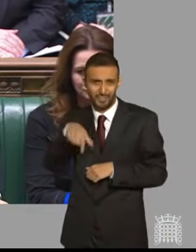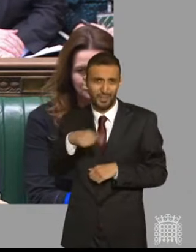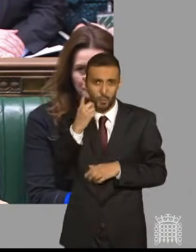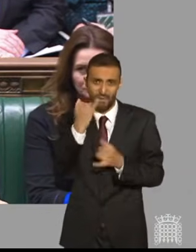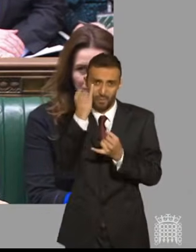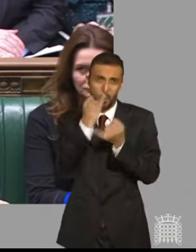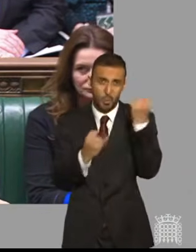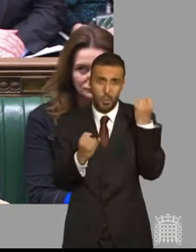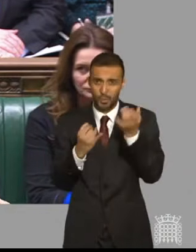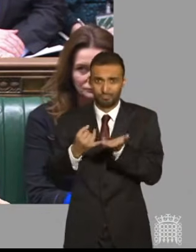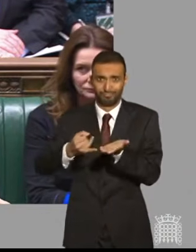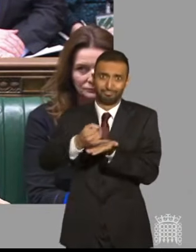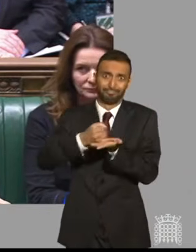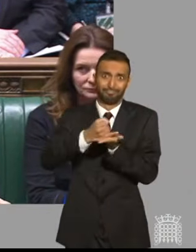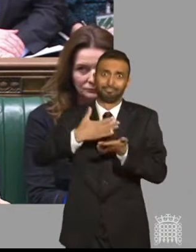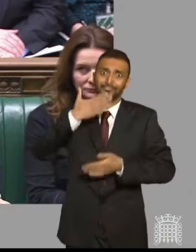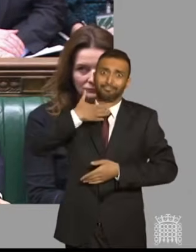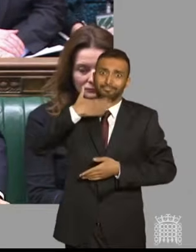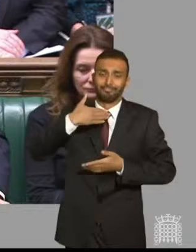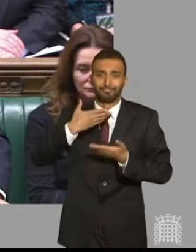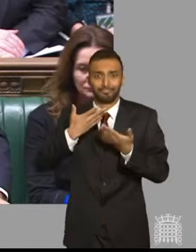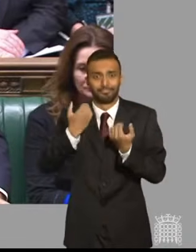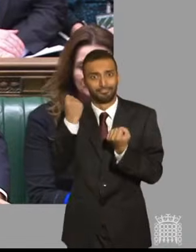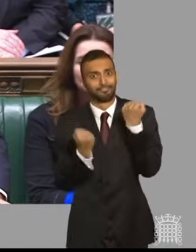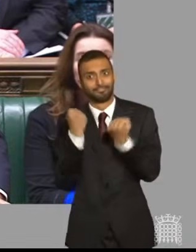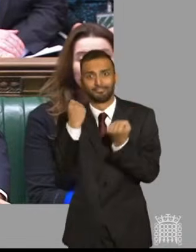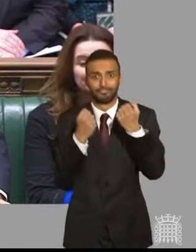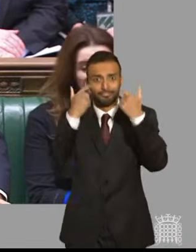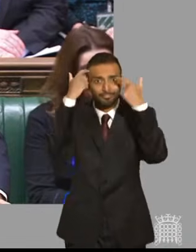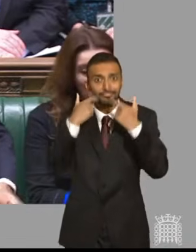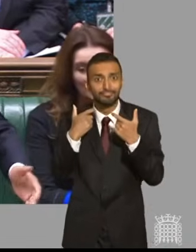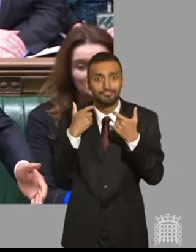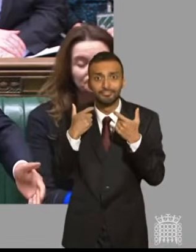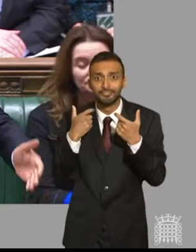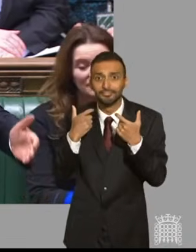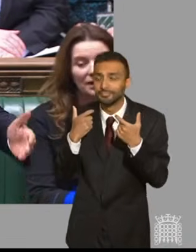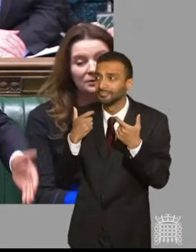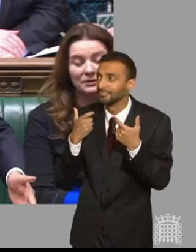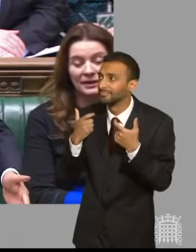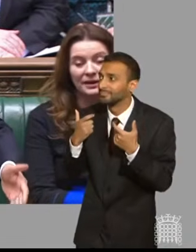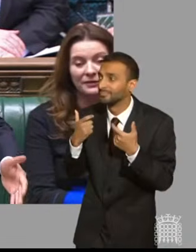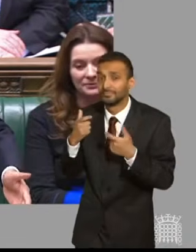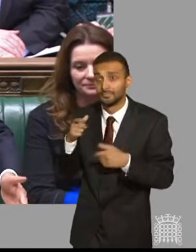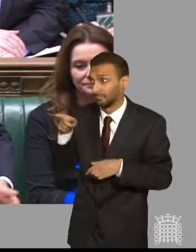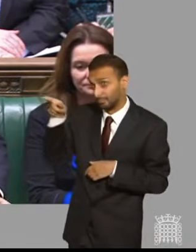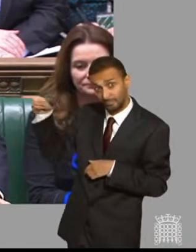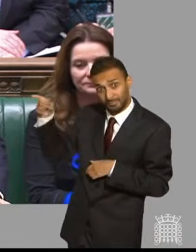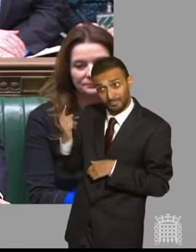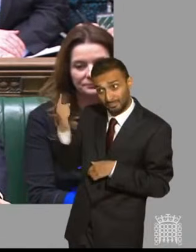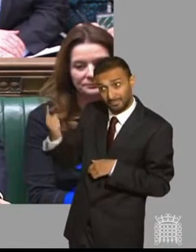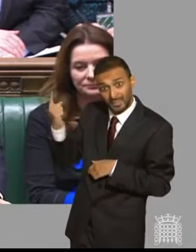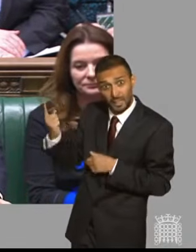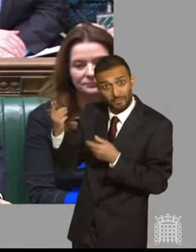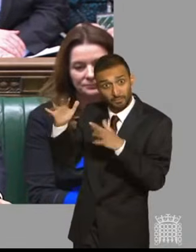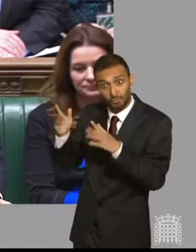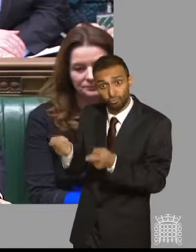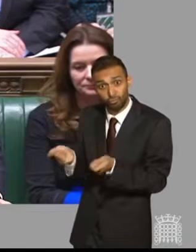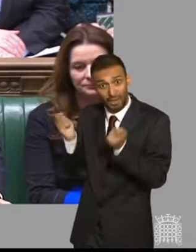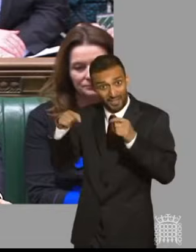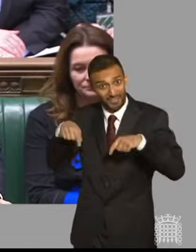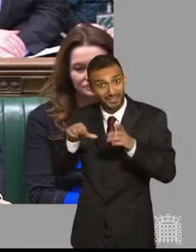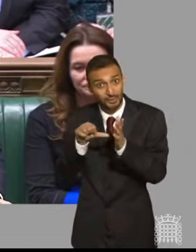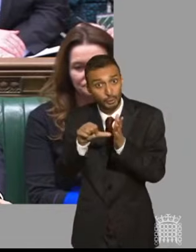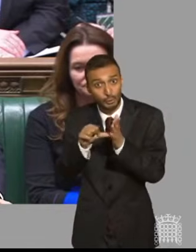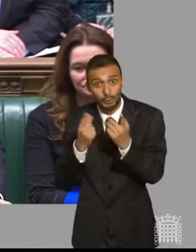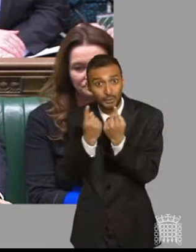that the Leader of the Opposition ever raised with me over these exchanges over the past year. But we are working hard to get victims